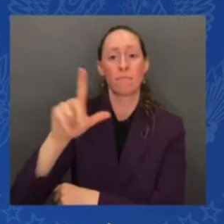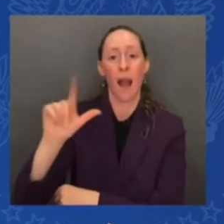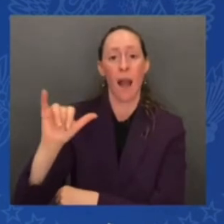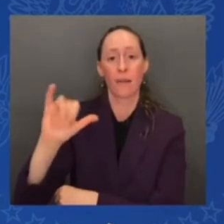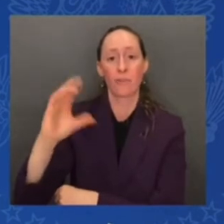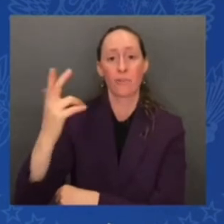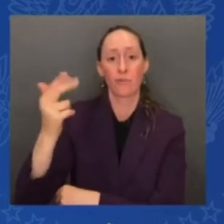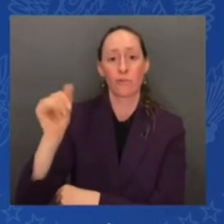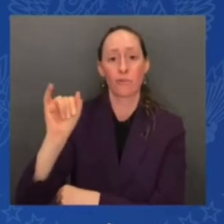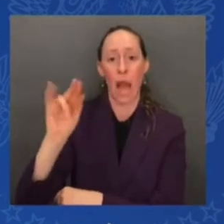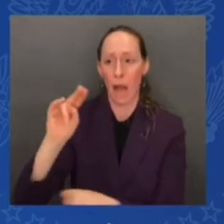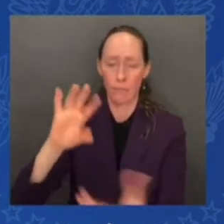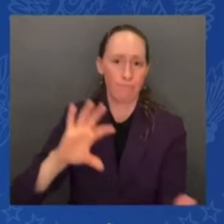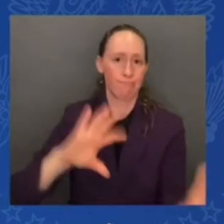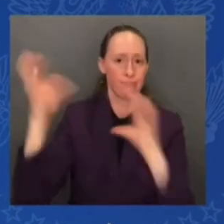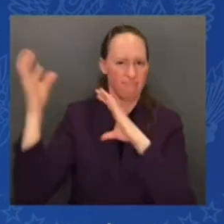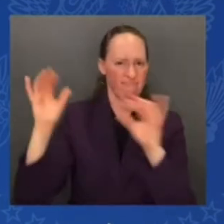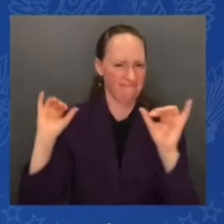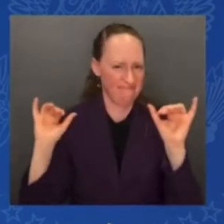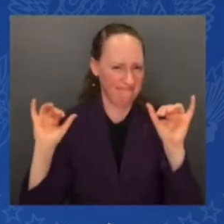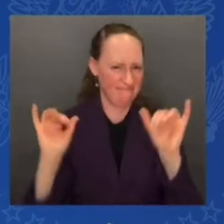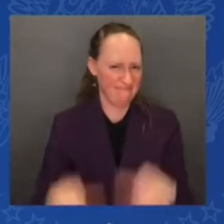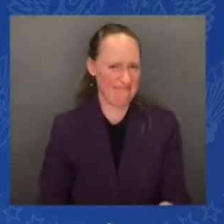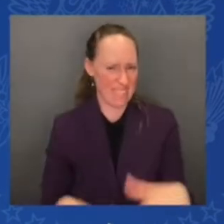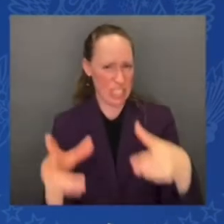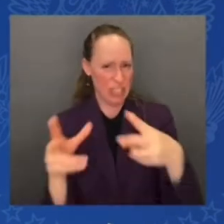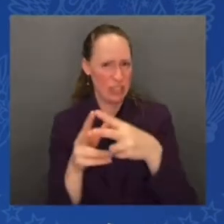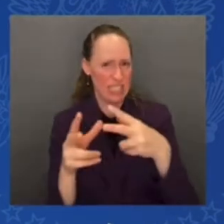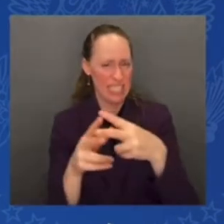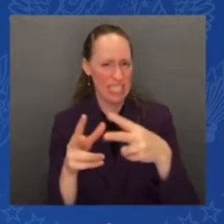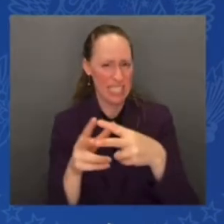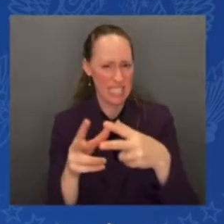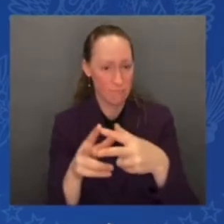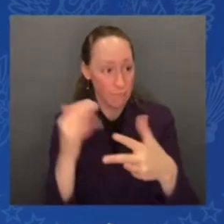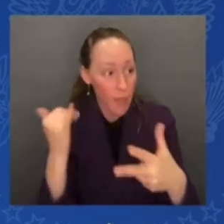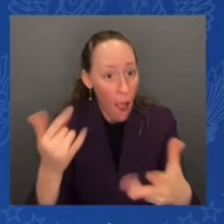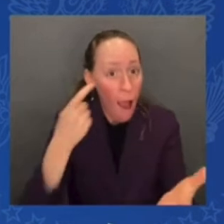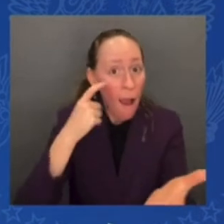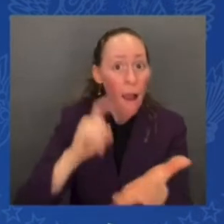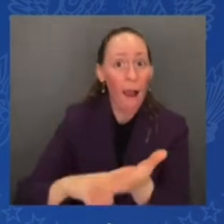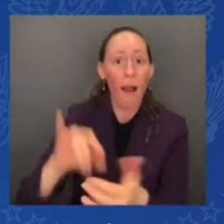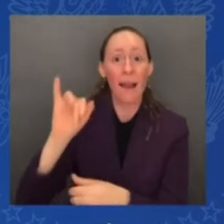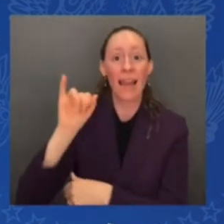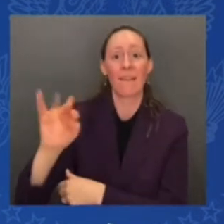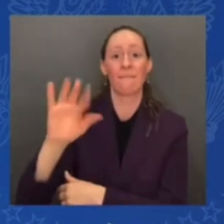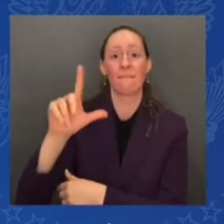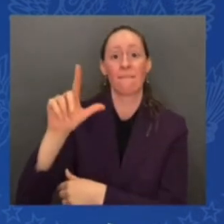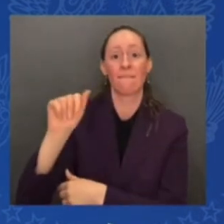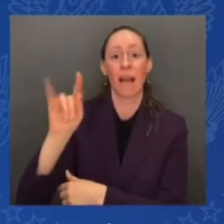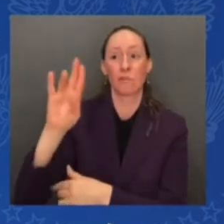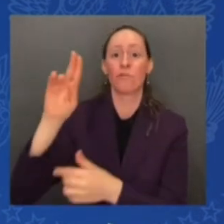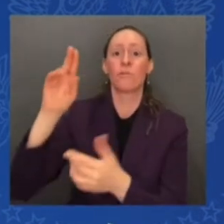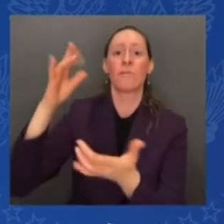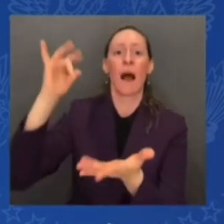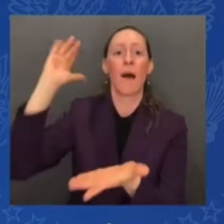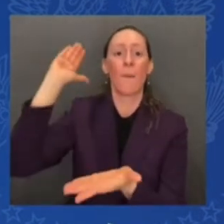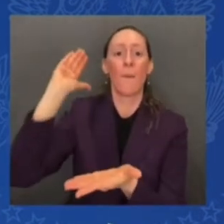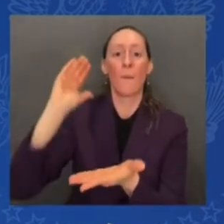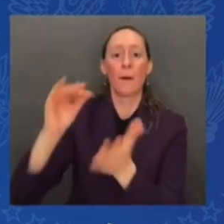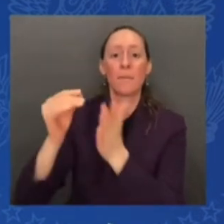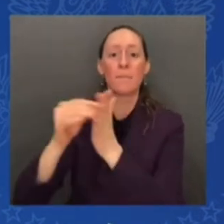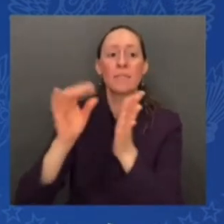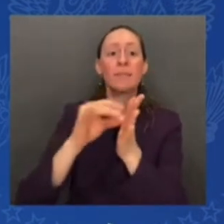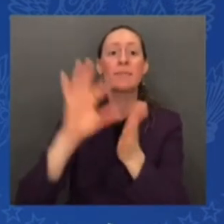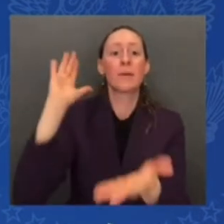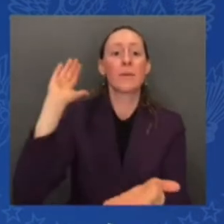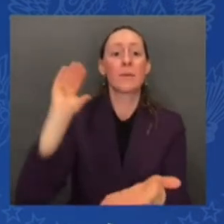losing jobs is we're seeing corporate profits come back down to earth. We have more to do, but inflation is now at its lowest